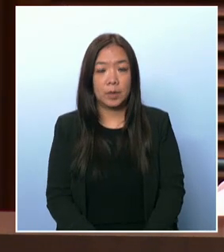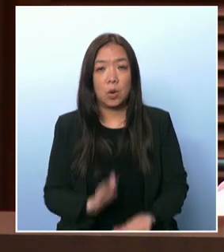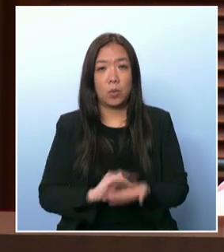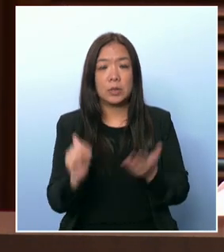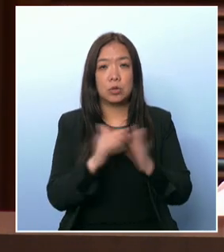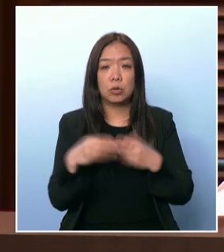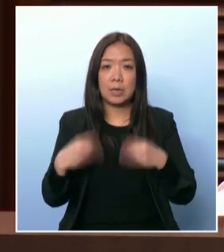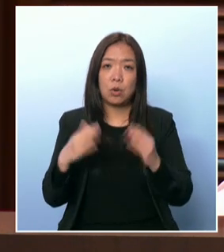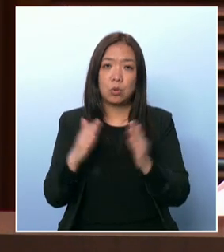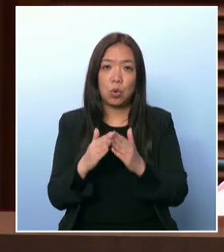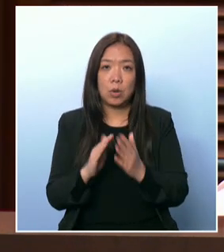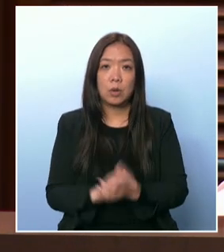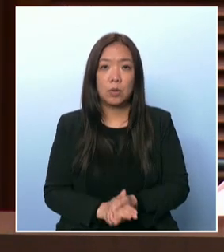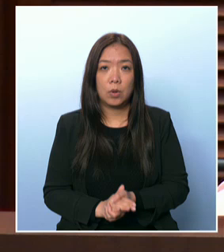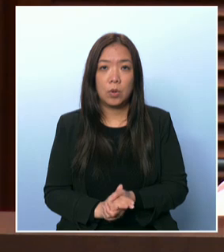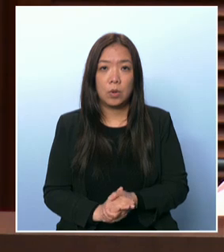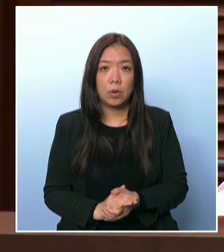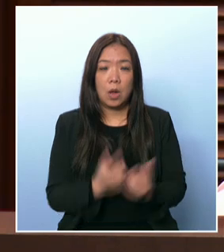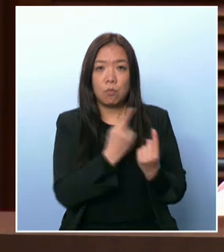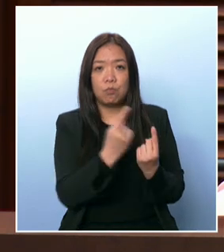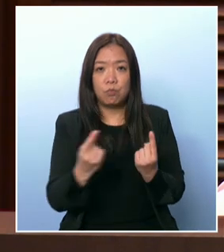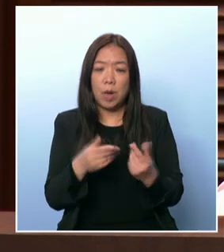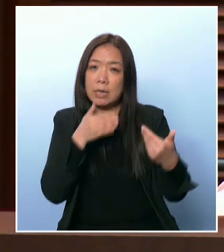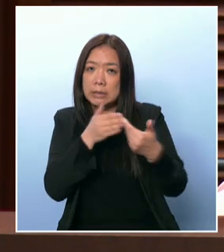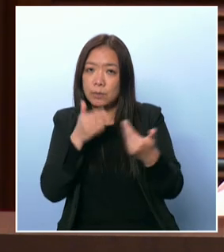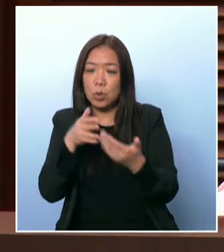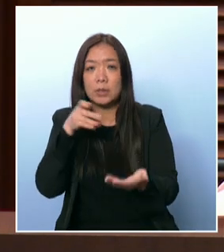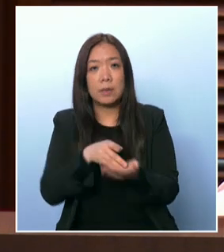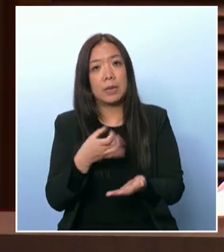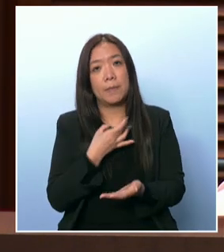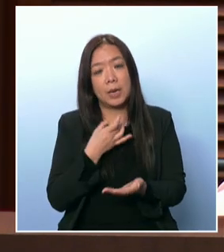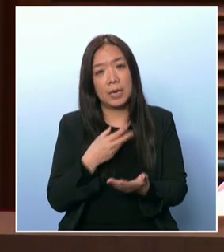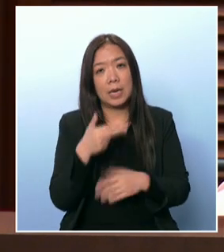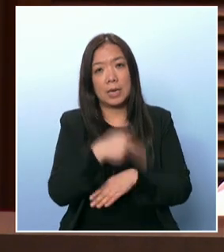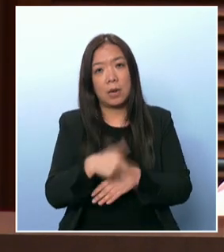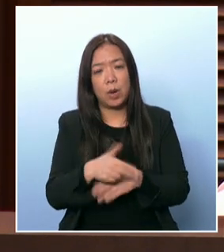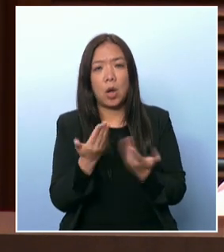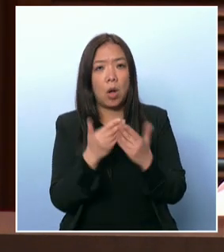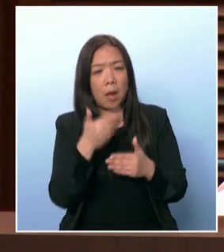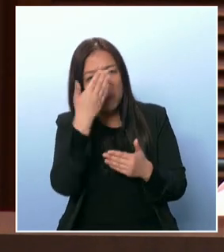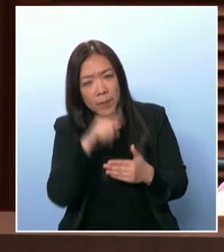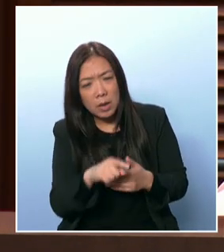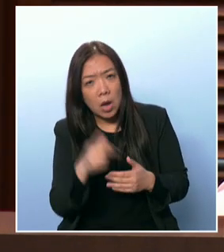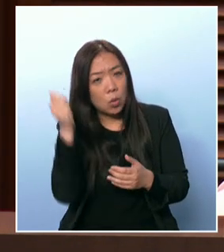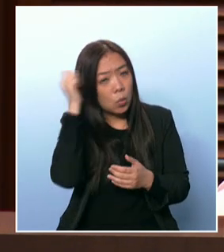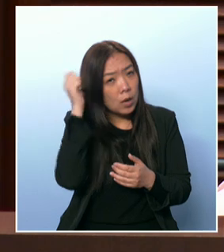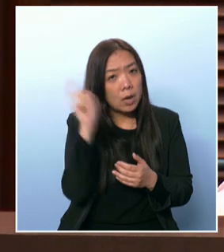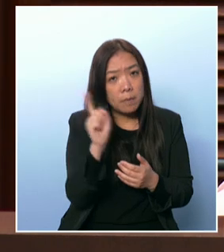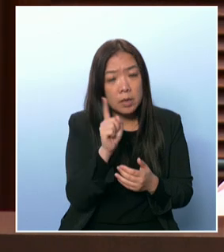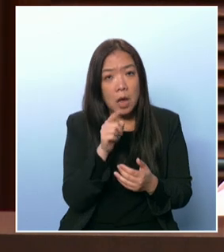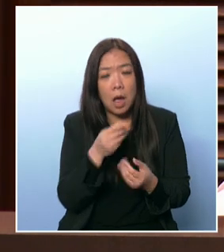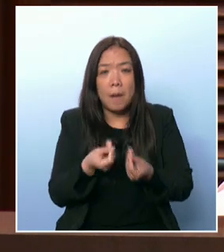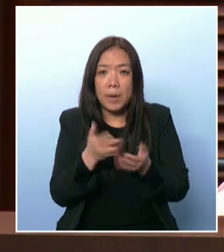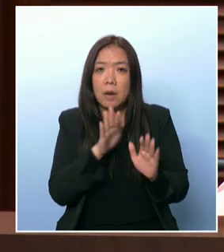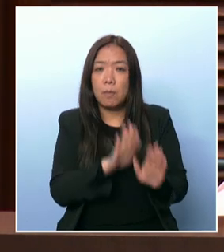and 7 have yet to reply. Now, the Health Bureau and the Education Bureau will reach out to these schools one by one